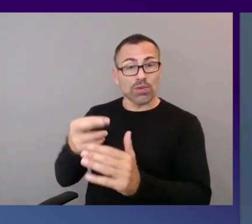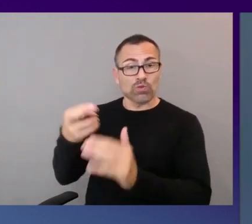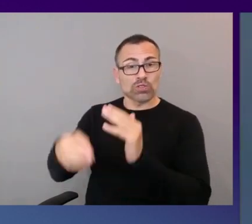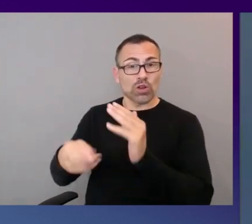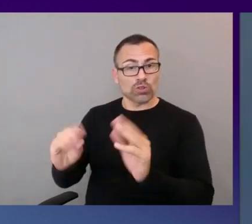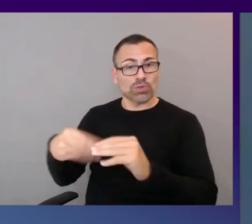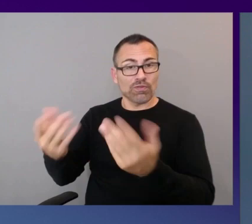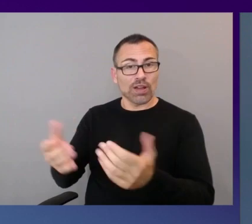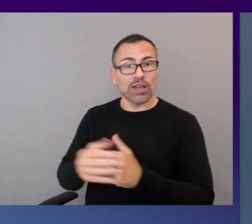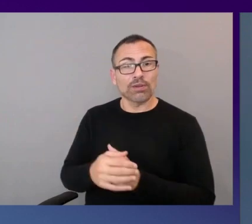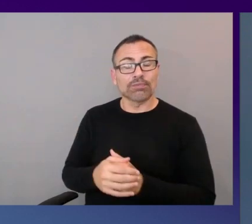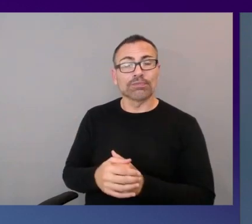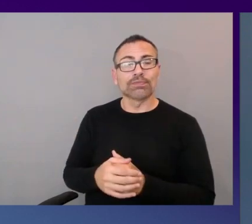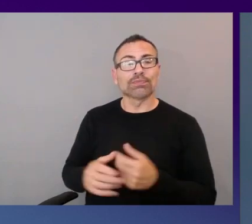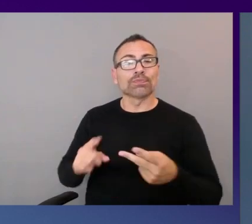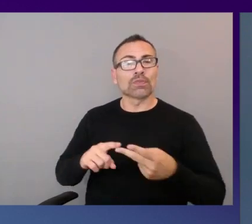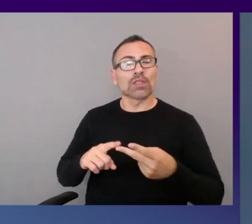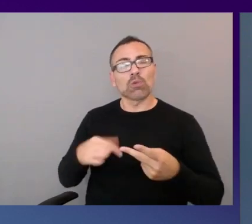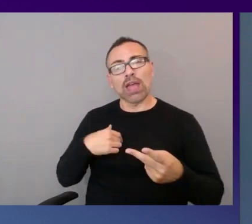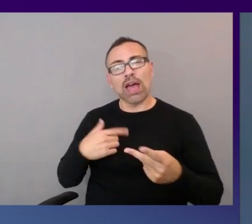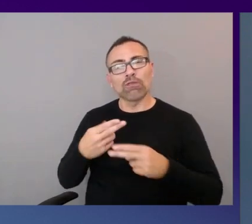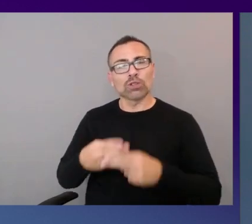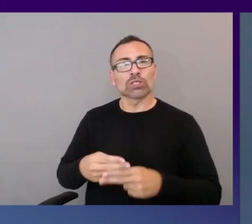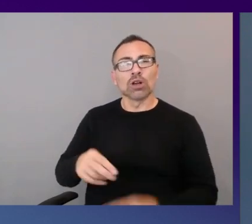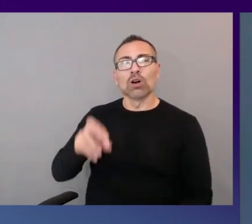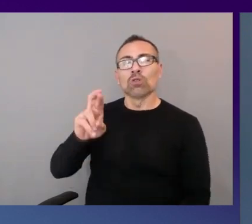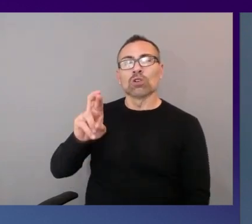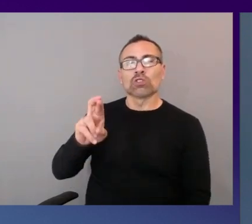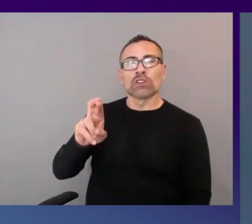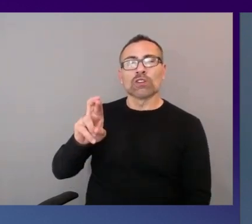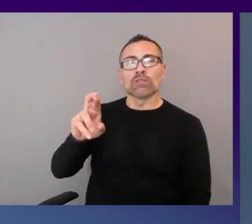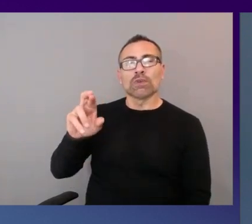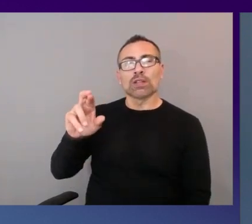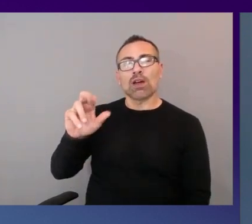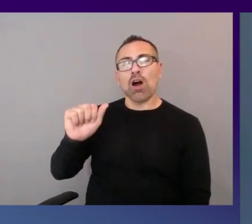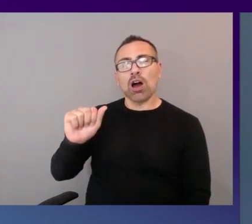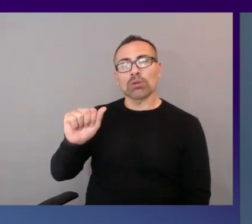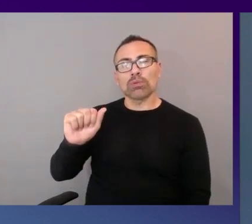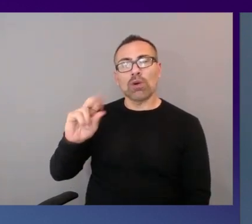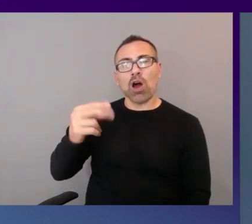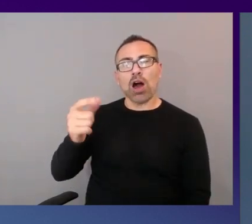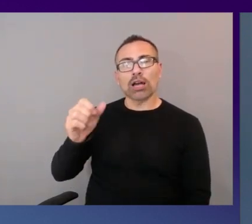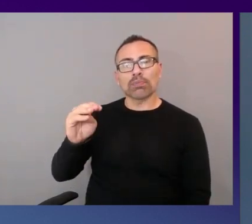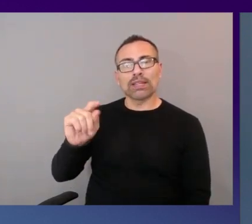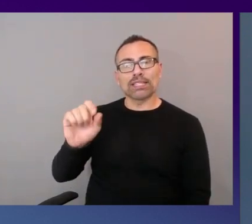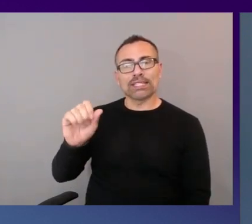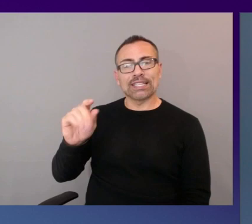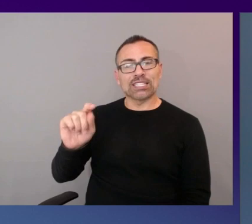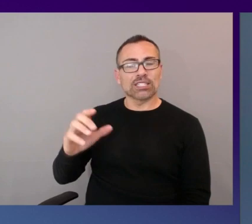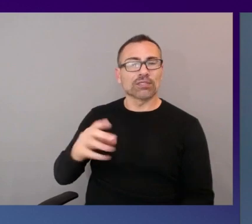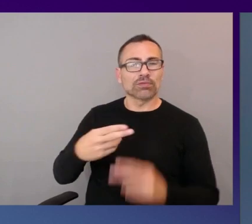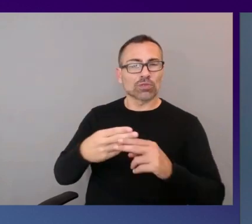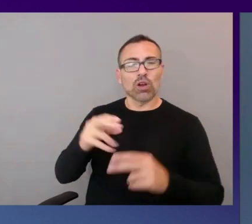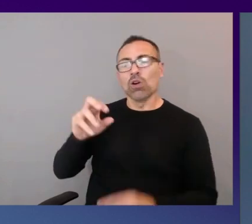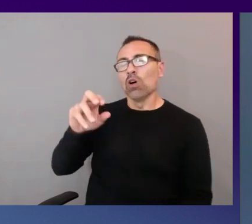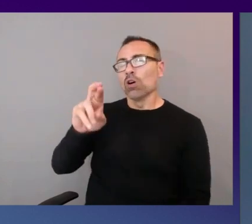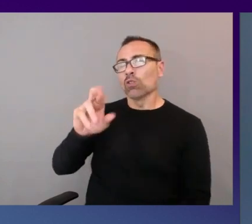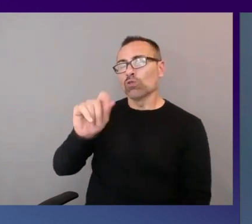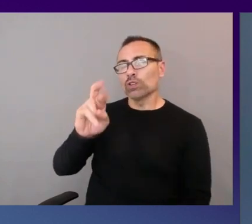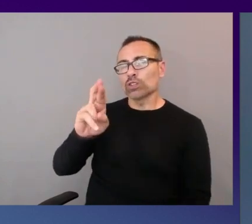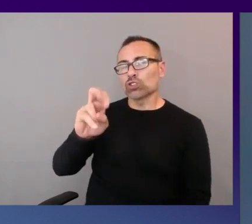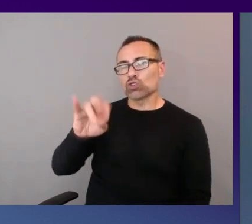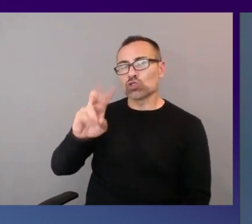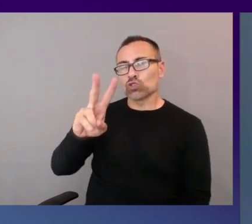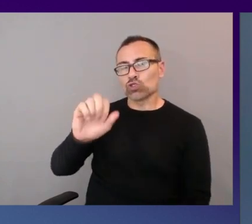like retrieval augmentation, which is a way in which you can leverage the customer's data. Again, we say customer's